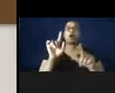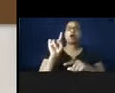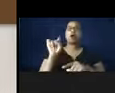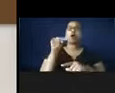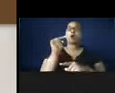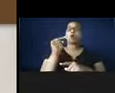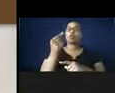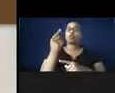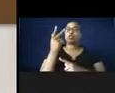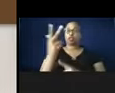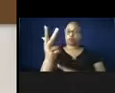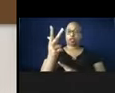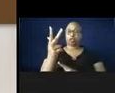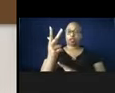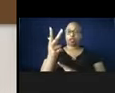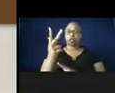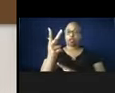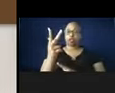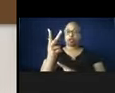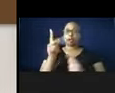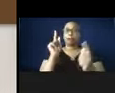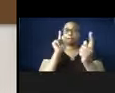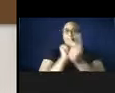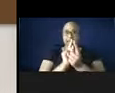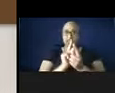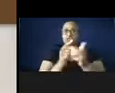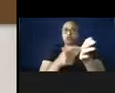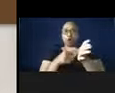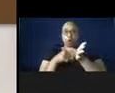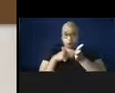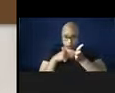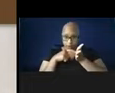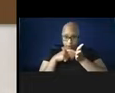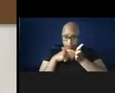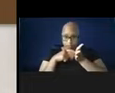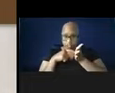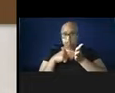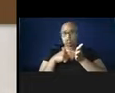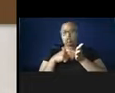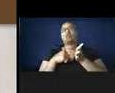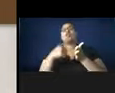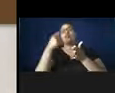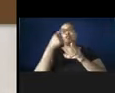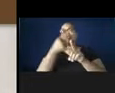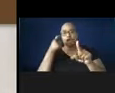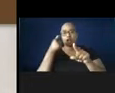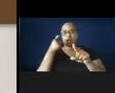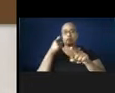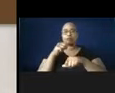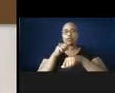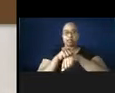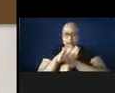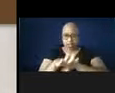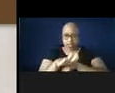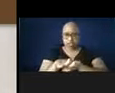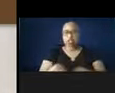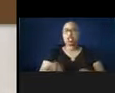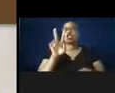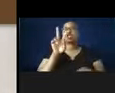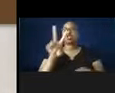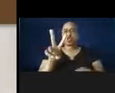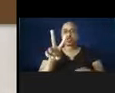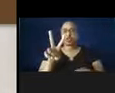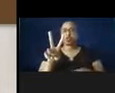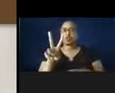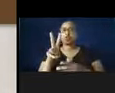met the requirements for submissions within the RFEI. Two of those were from companies that wanted to run